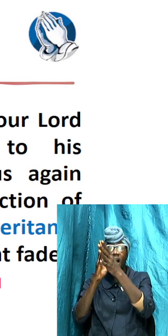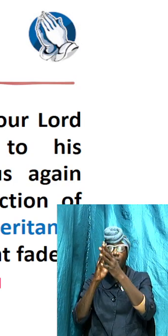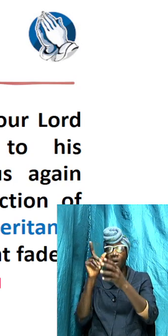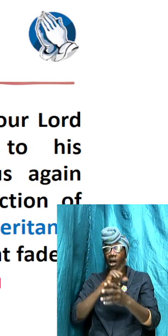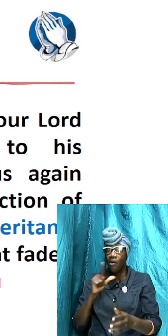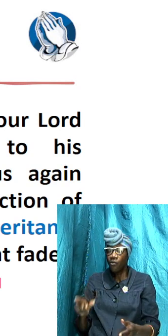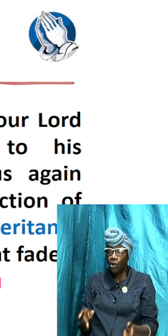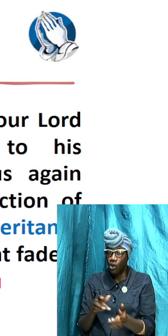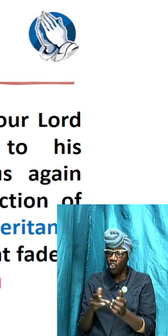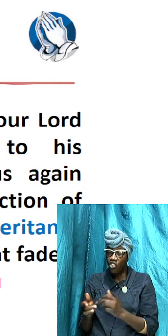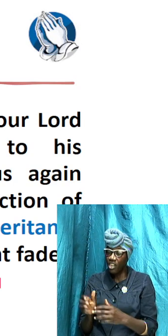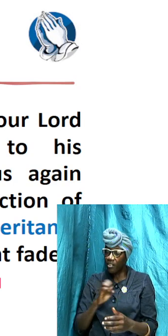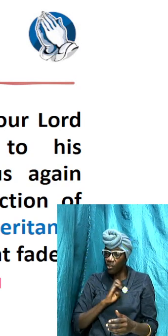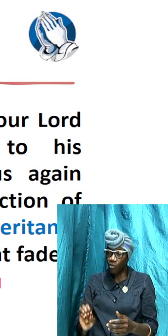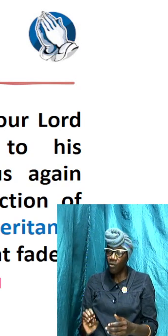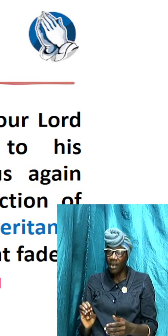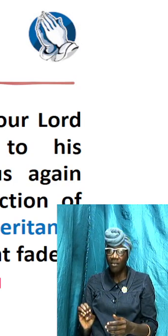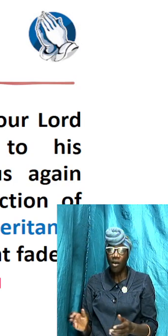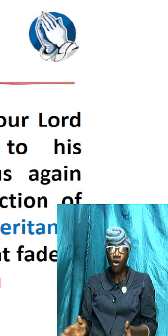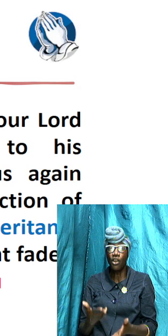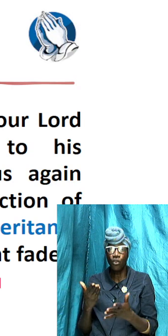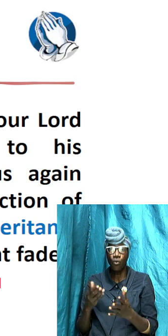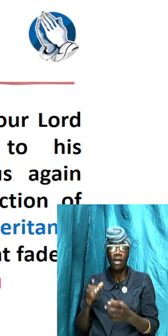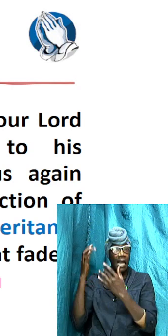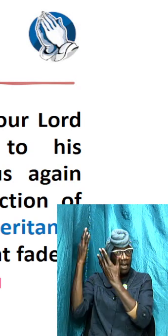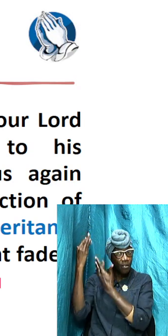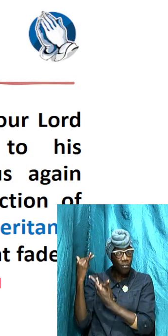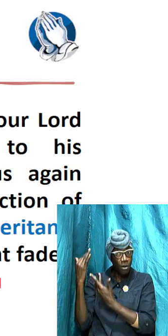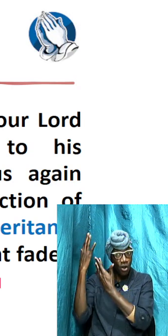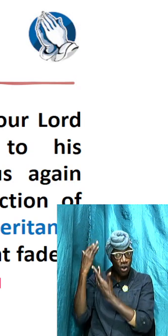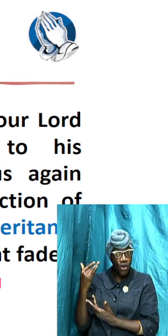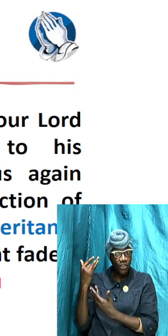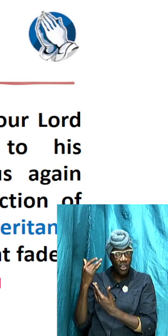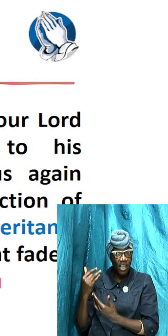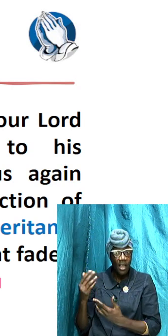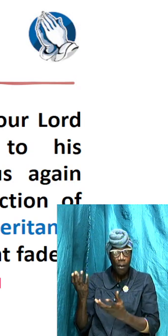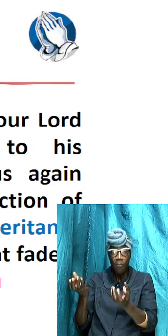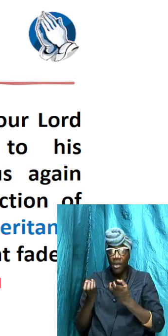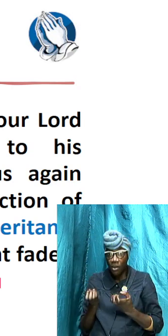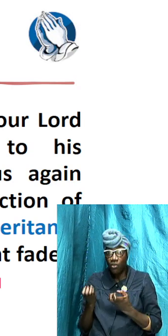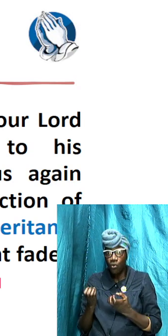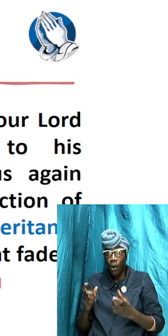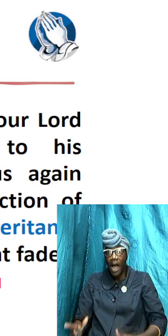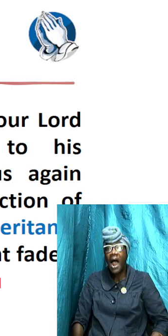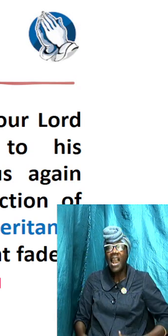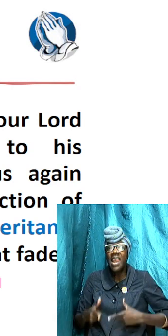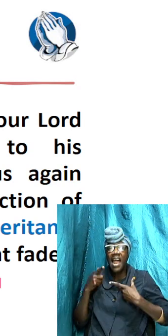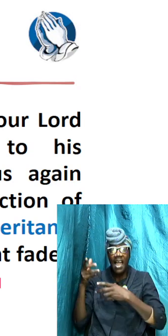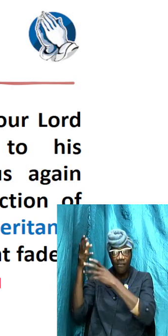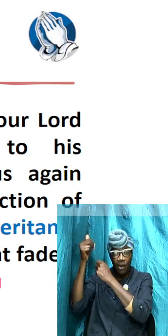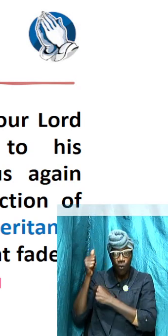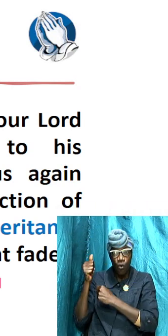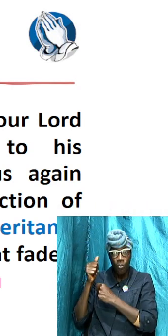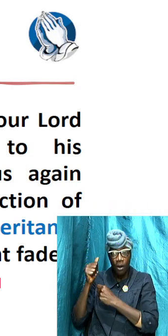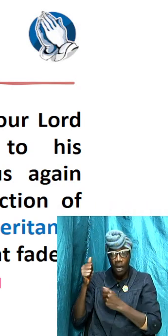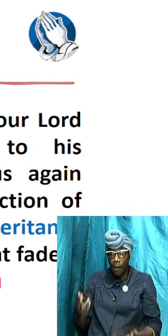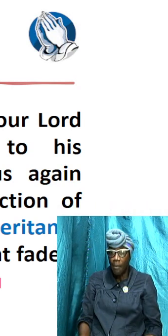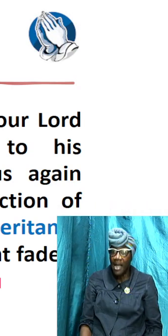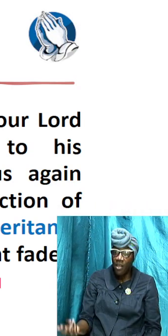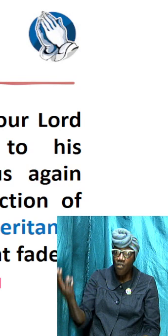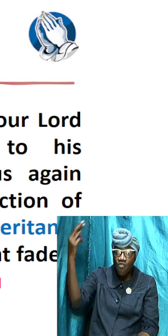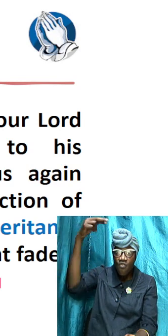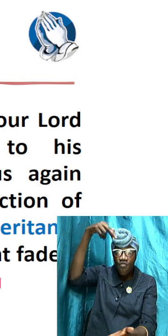to his abundant mercy had begotten us again unto a lively hope by the resurrection of Jesus Christ from the